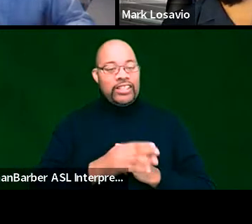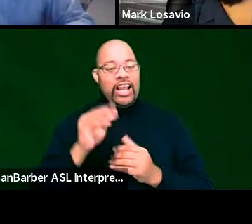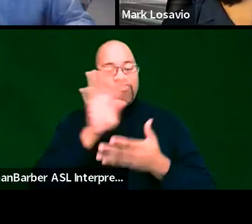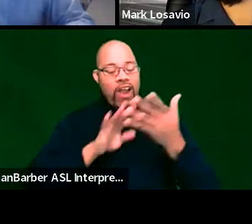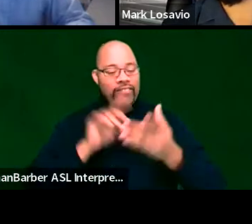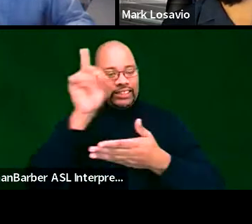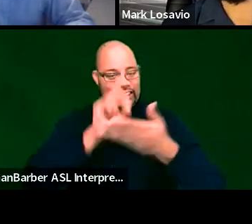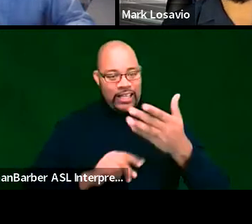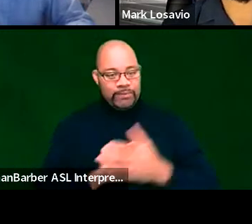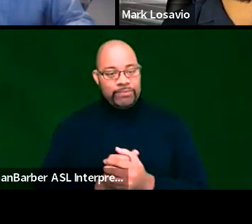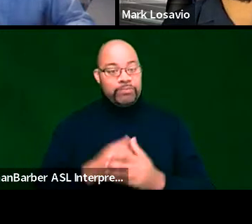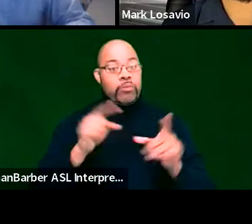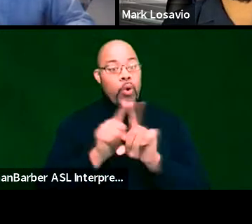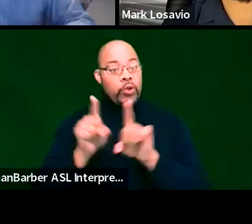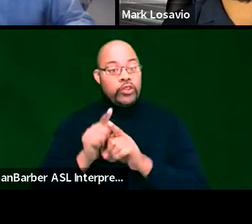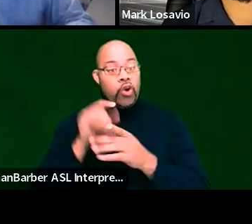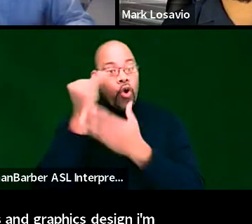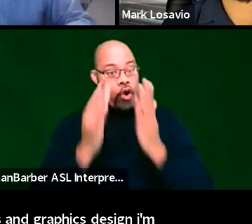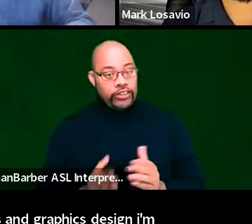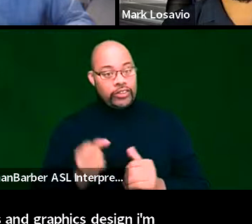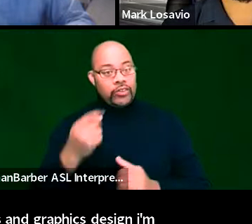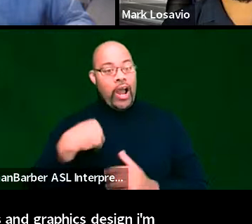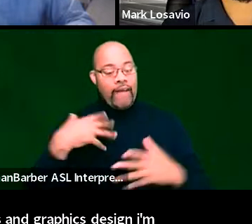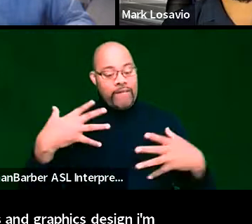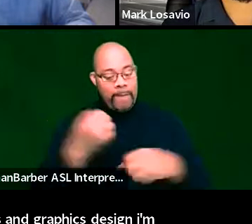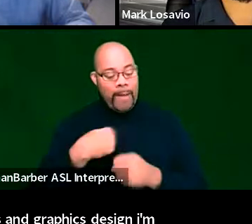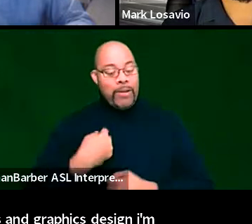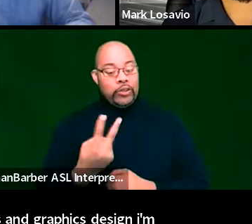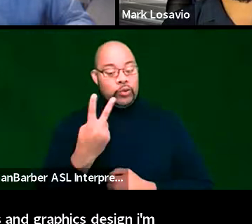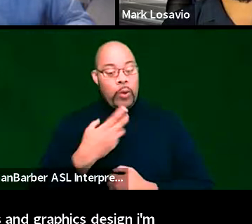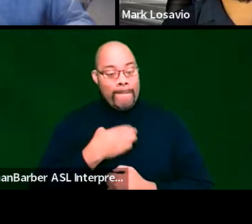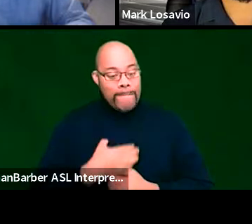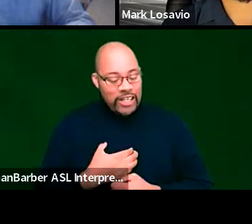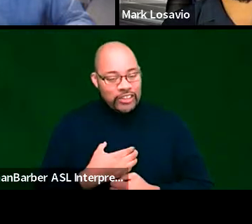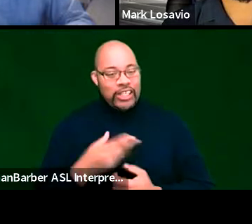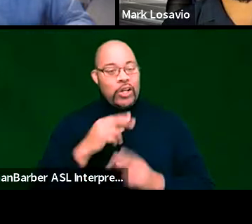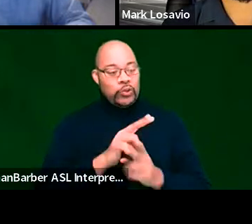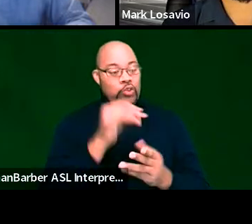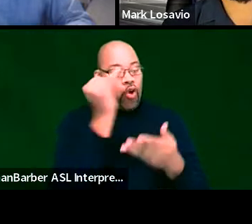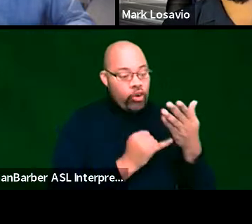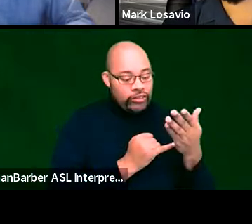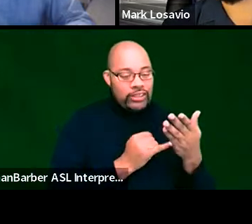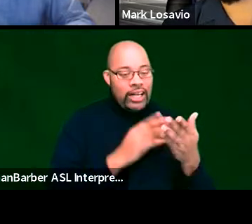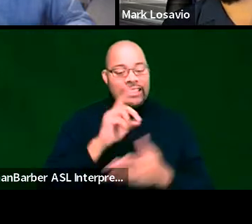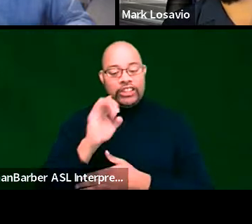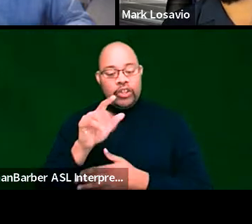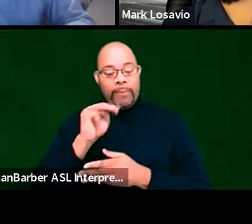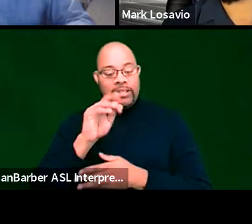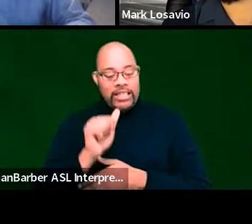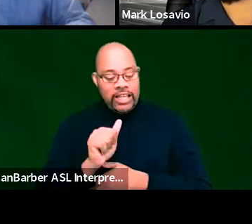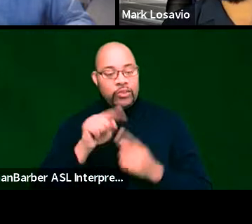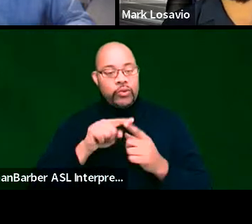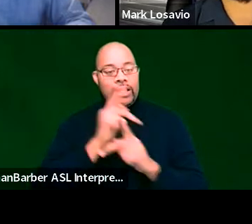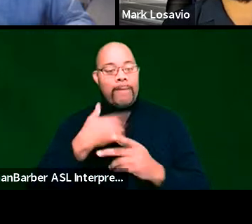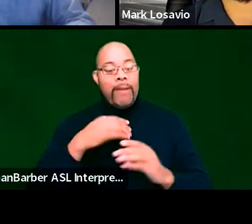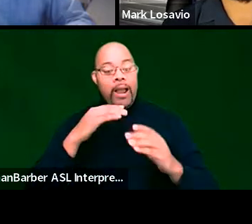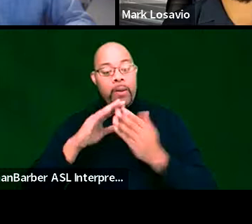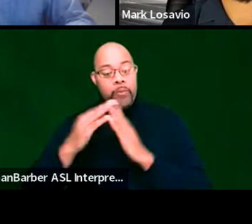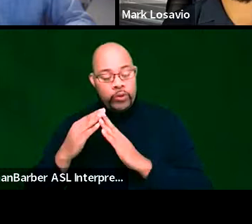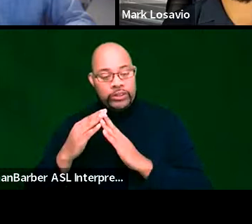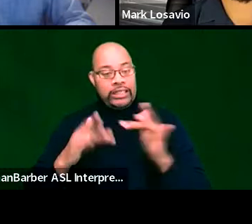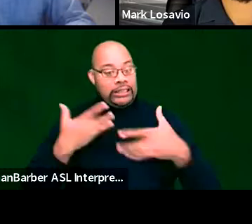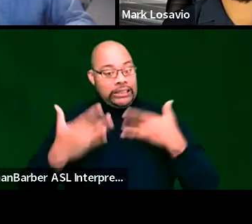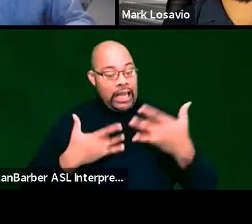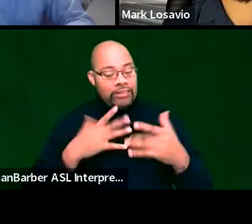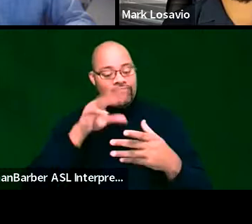graphic design. I'm also an artist, so I've combined my two passions, and I use art and digital media to keep my communities